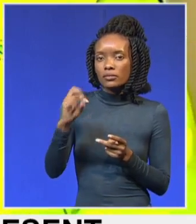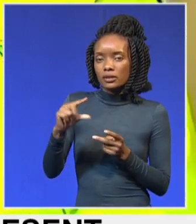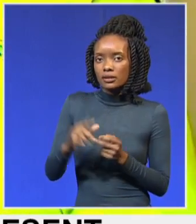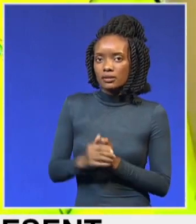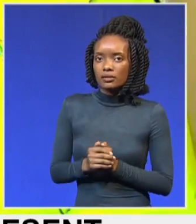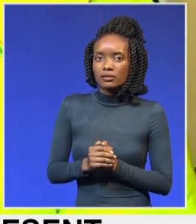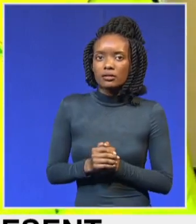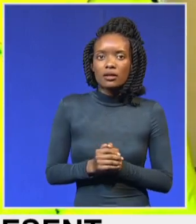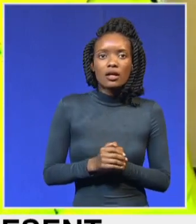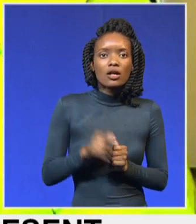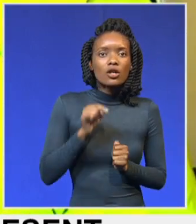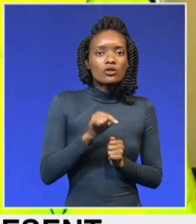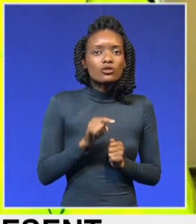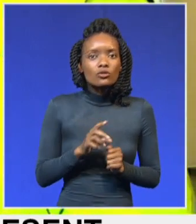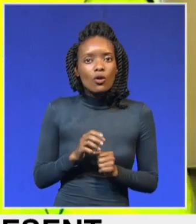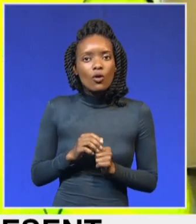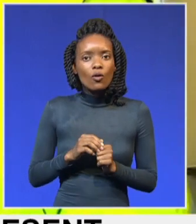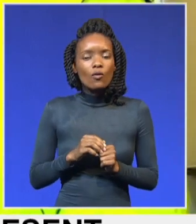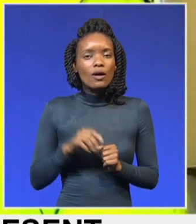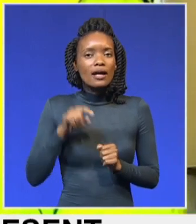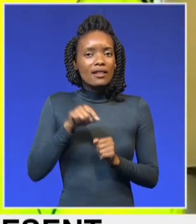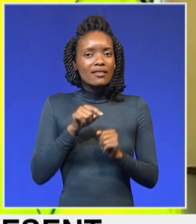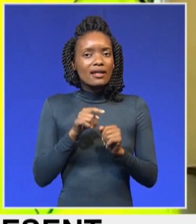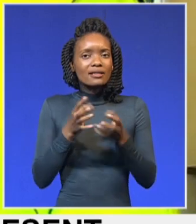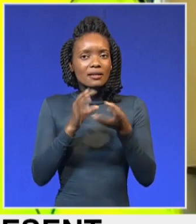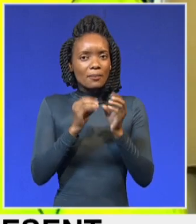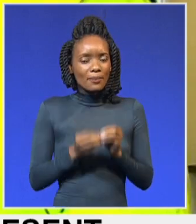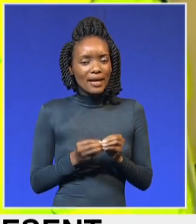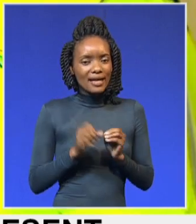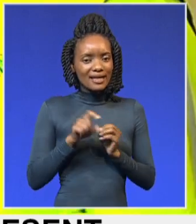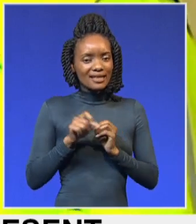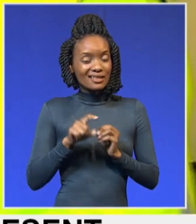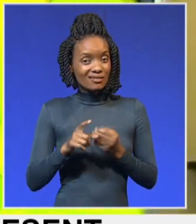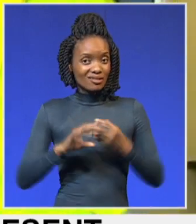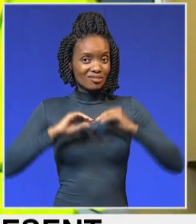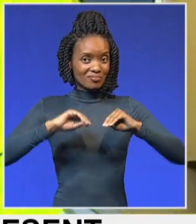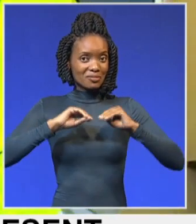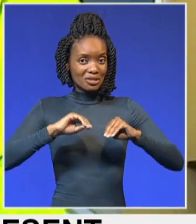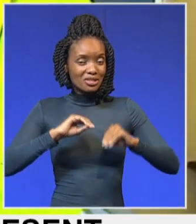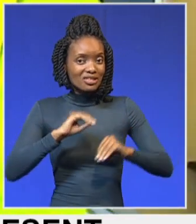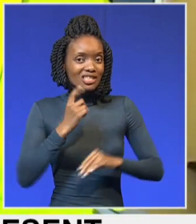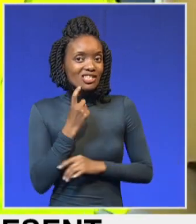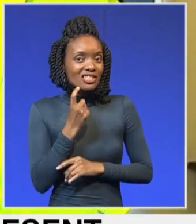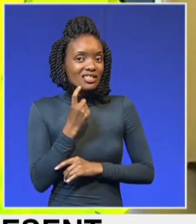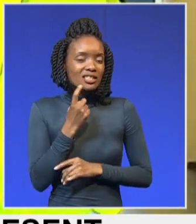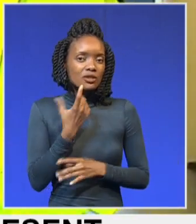these things. Is it a difficult thing to teach, or